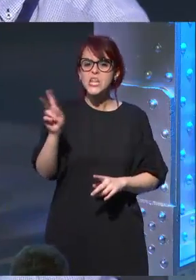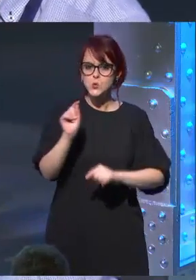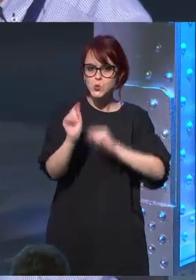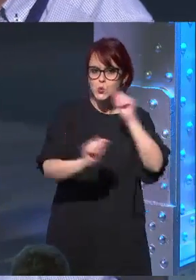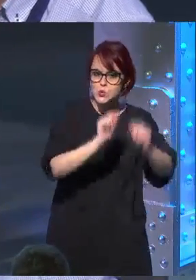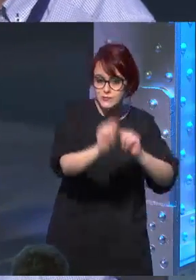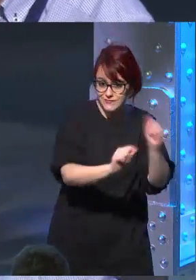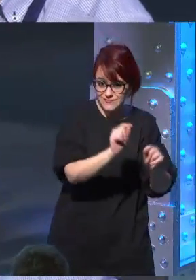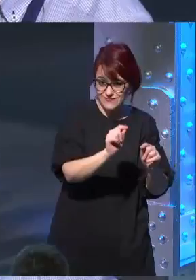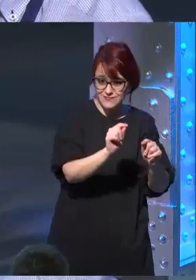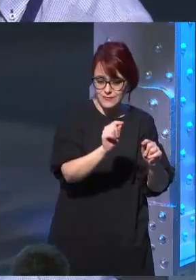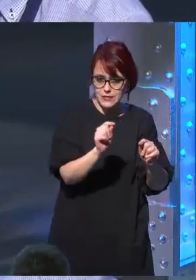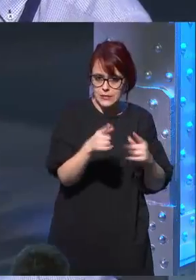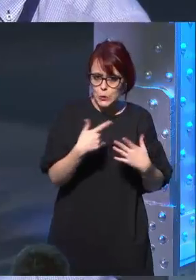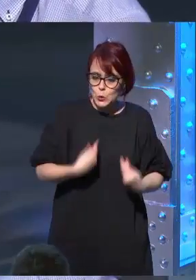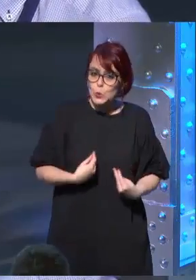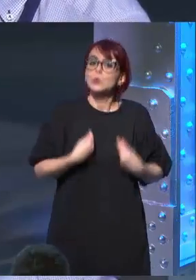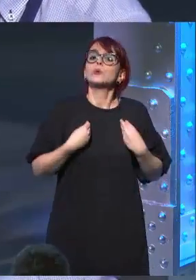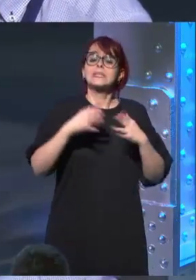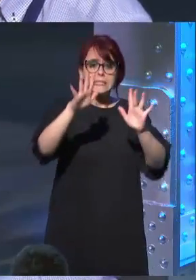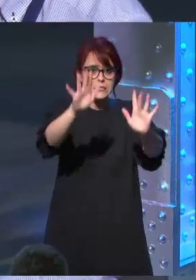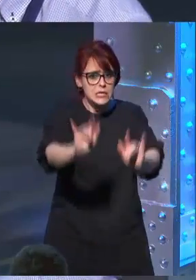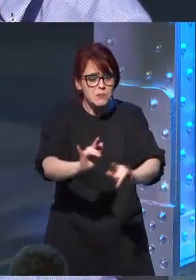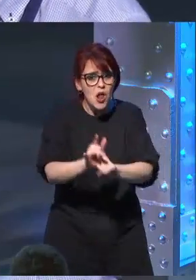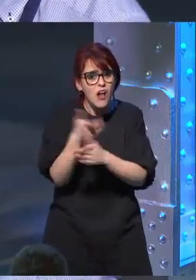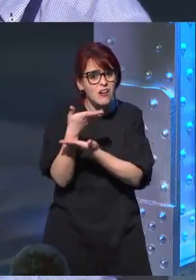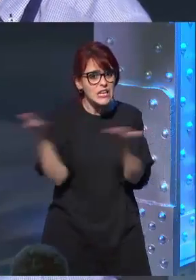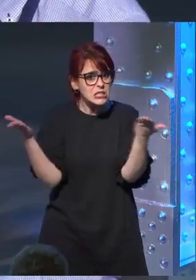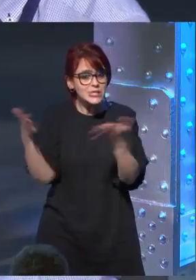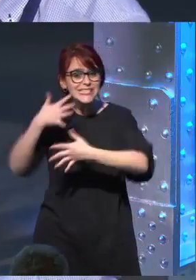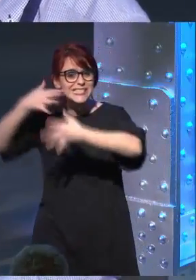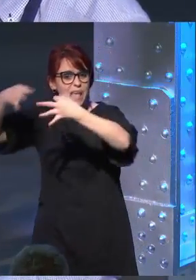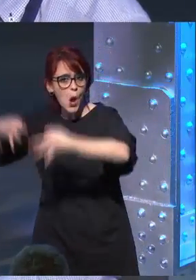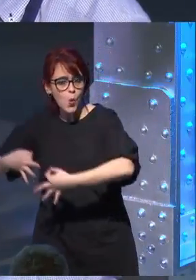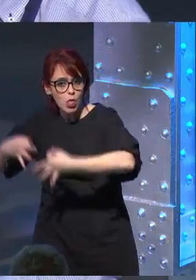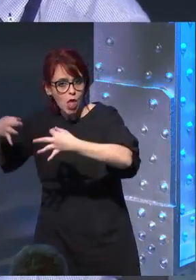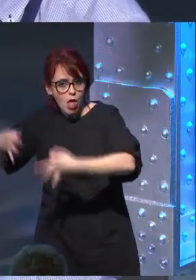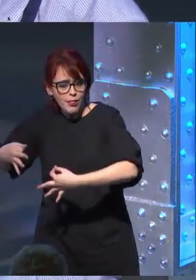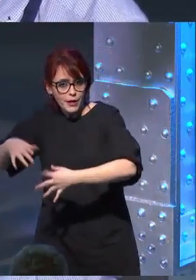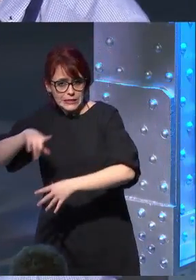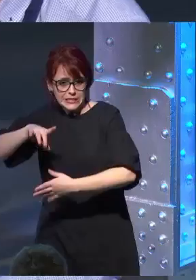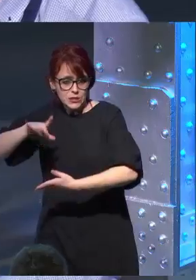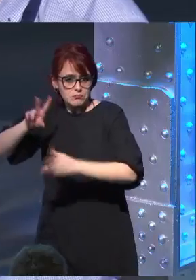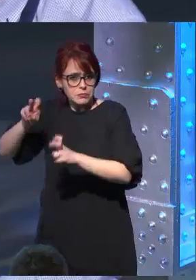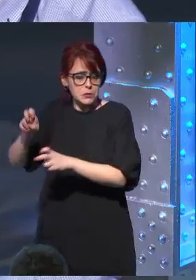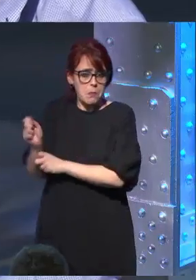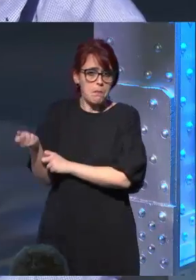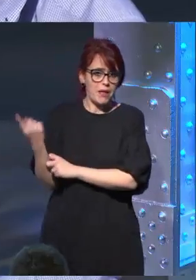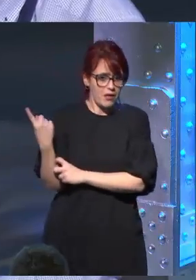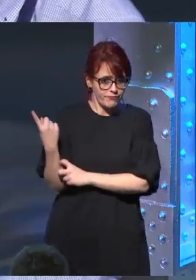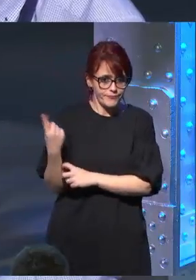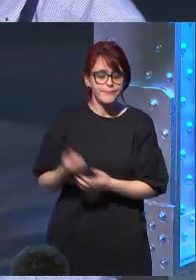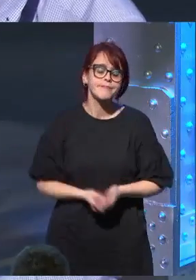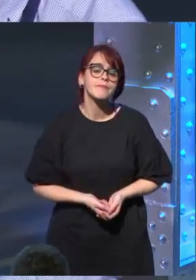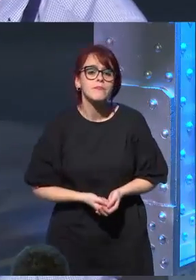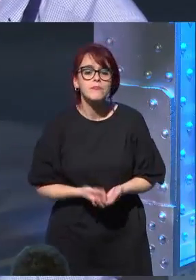about getting a virus or not. But beyond that, they don't care about safety, and I think that